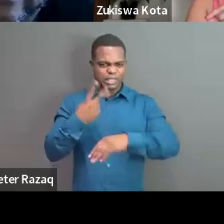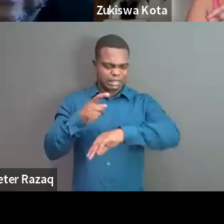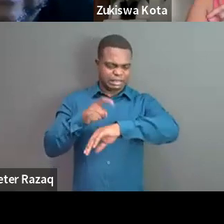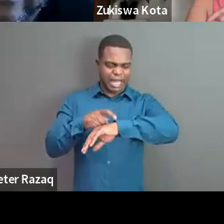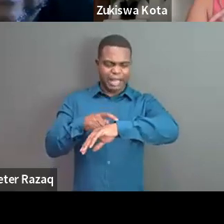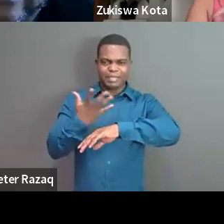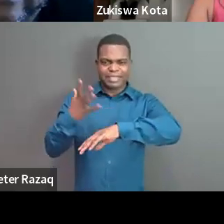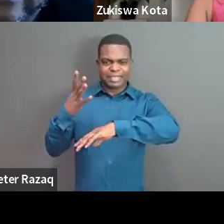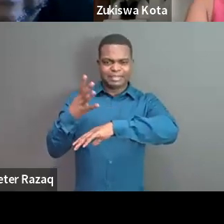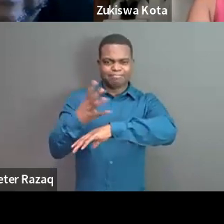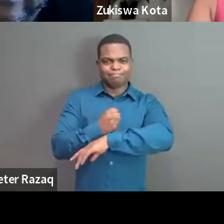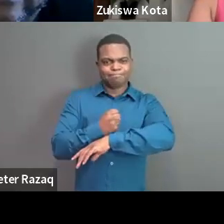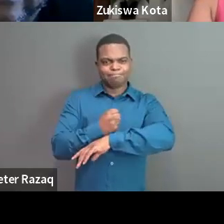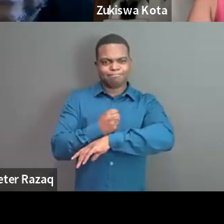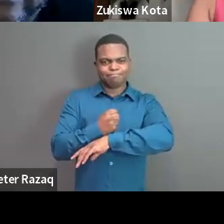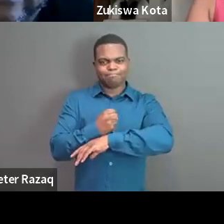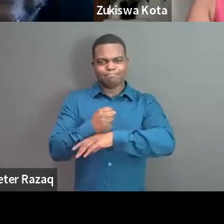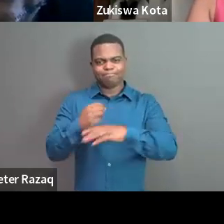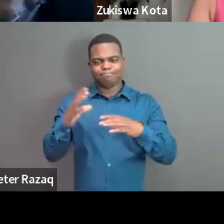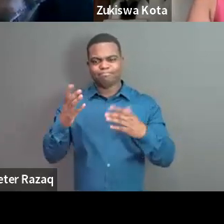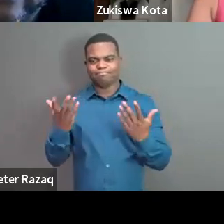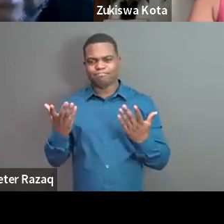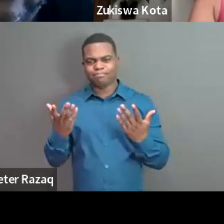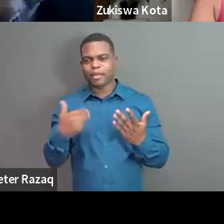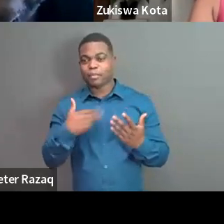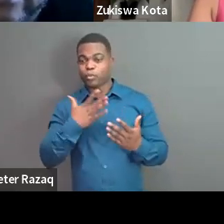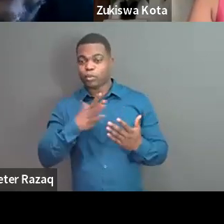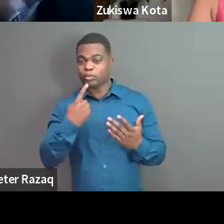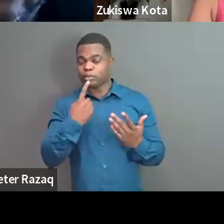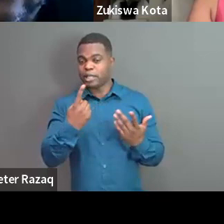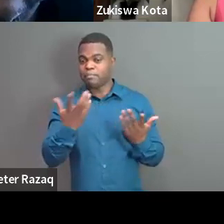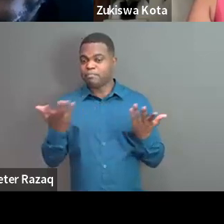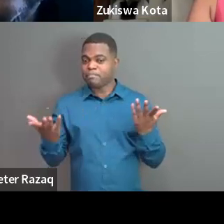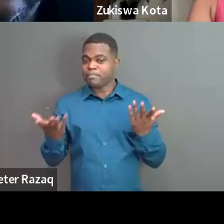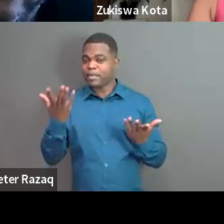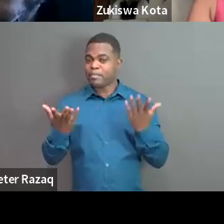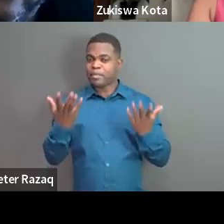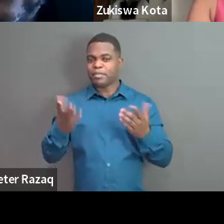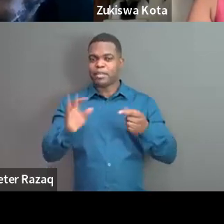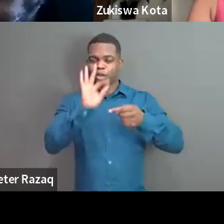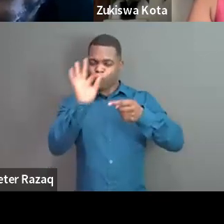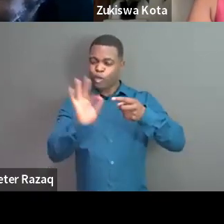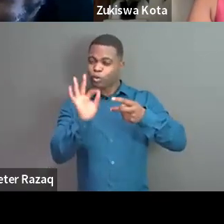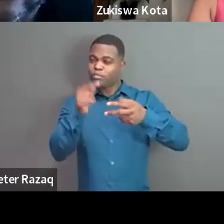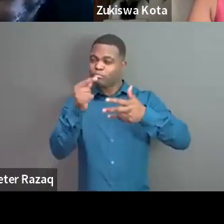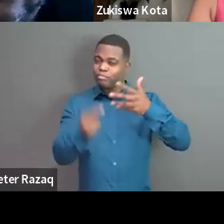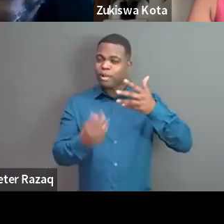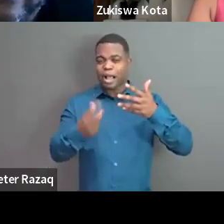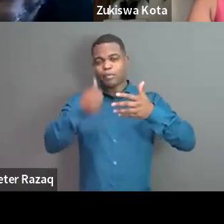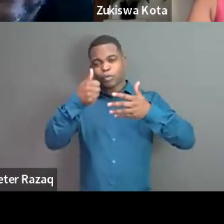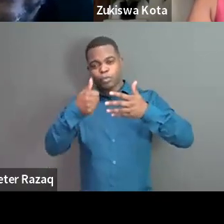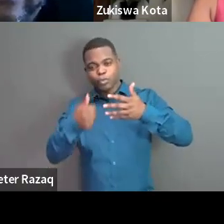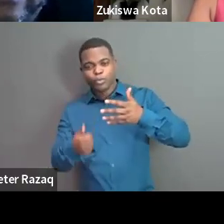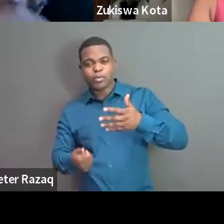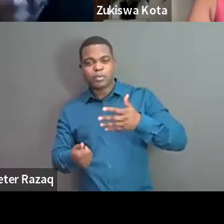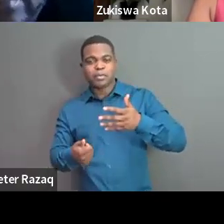haven't been addressed in the call, we'll see if our panelists are able to address them via email, because we will then share